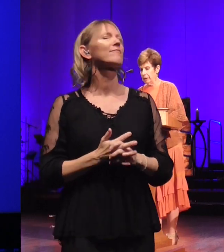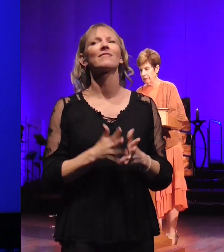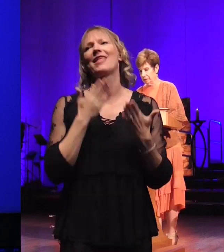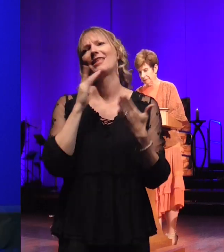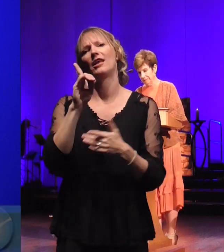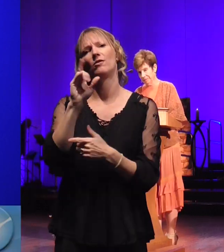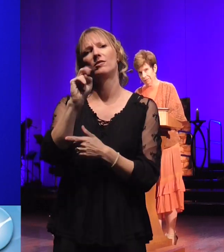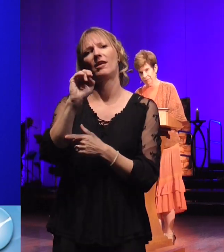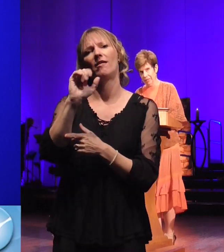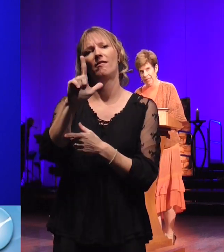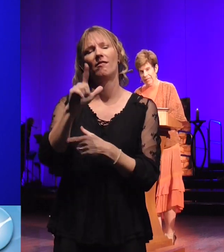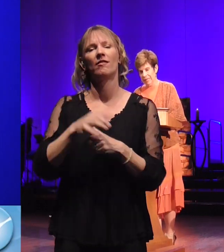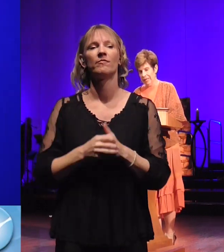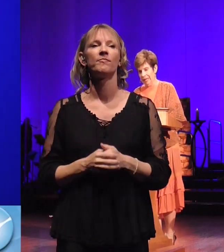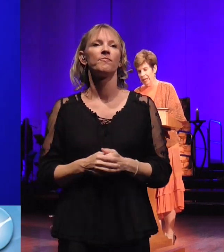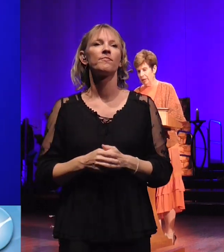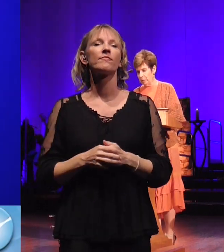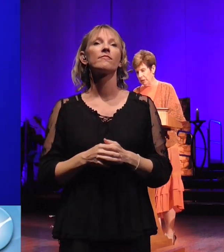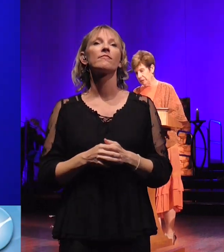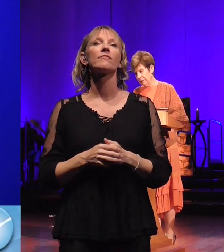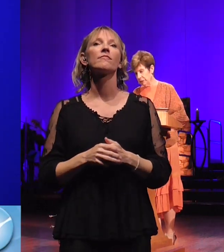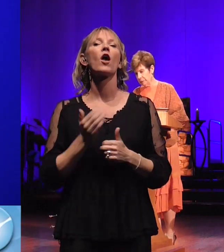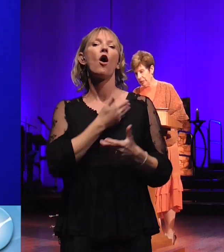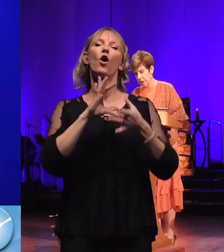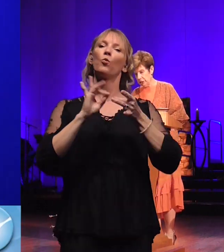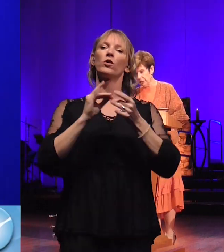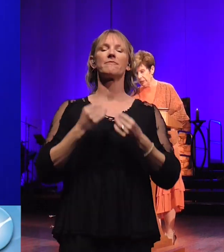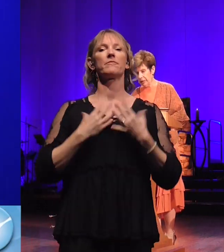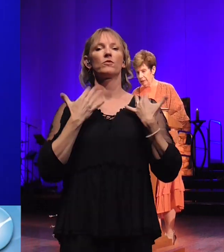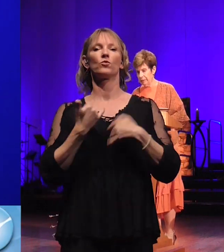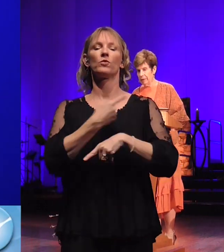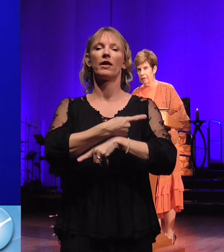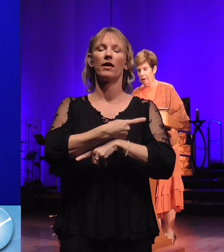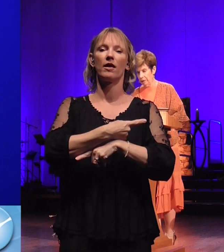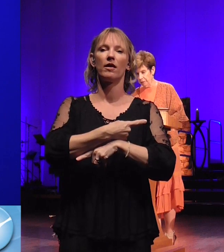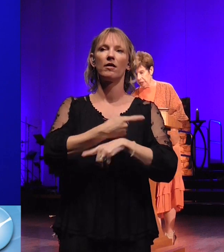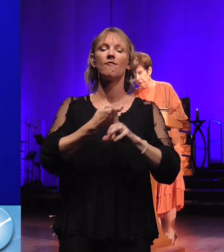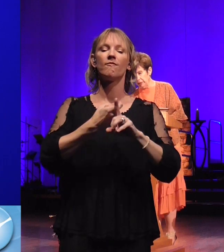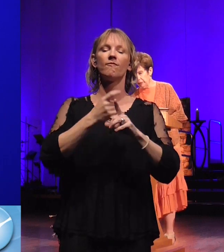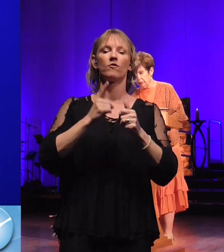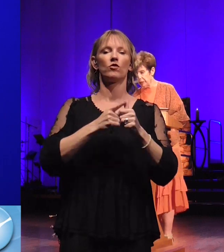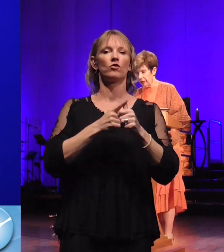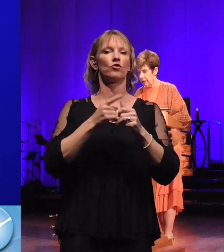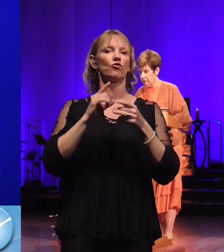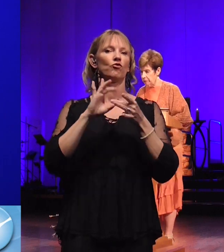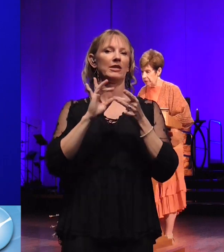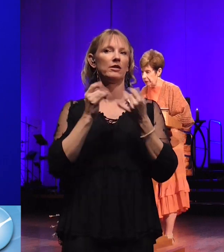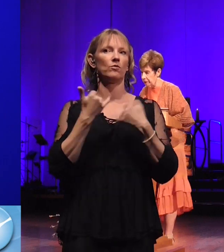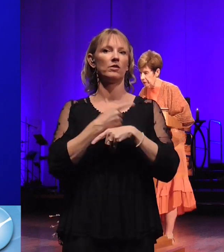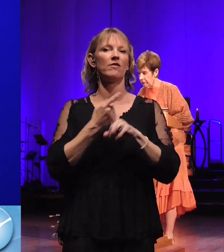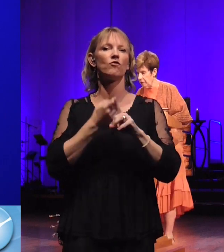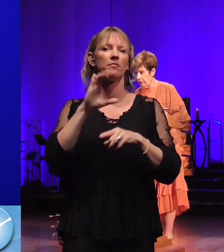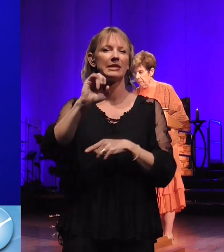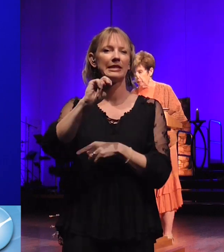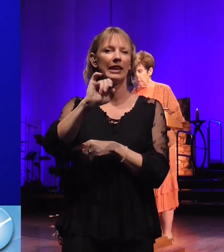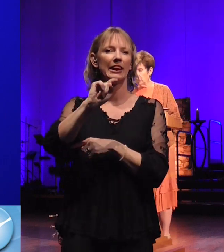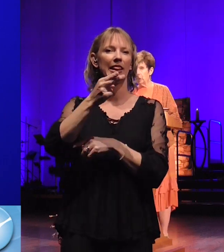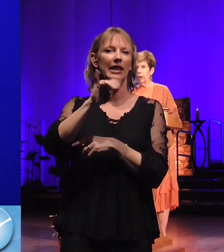Thank you, Daniel. And our words of inspiration today, our first reading today is from